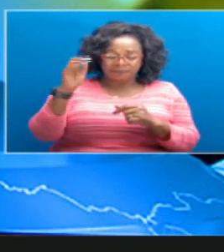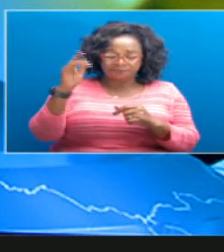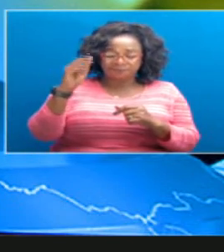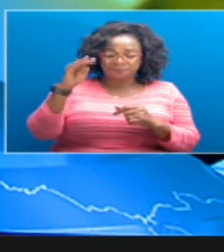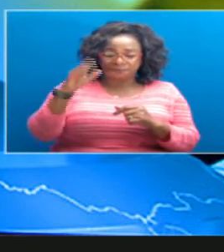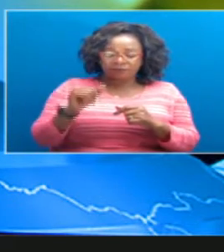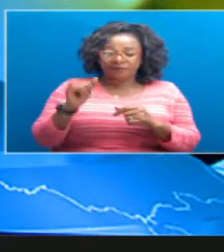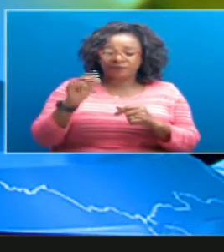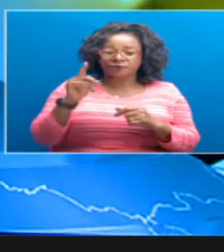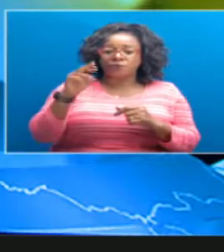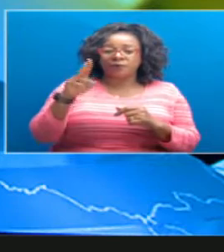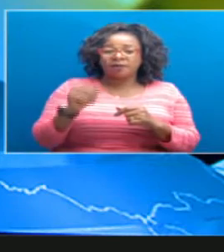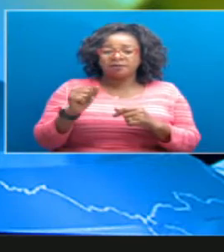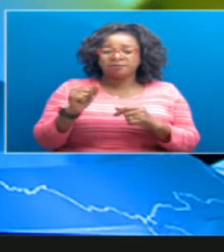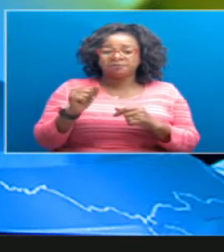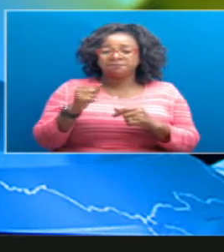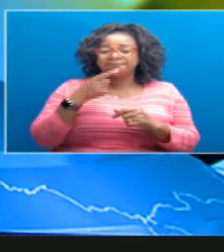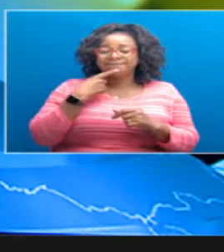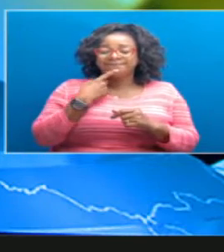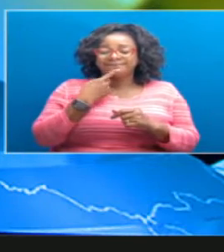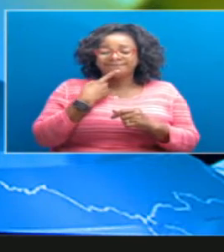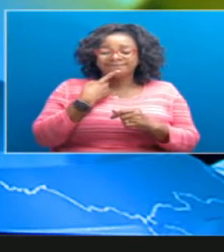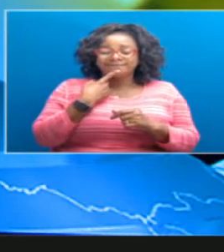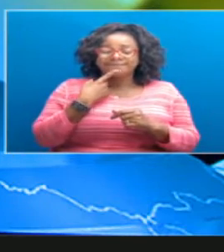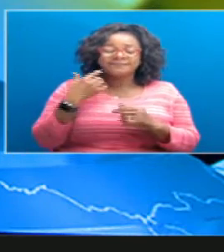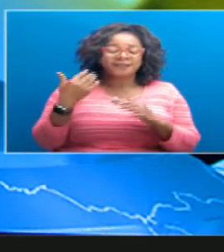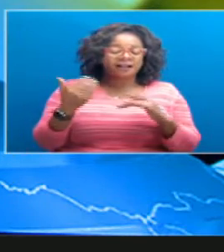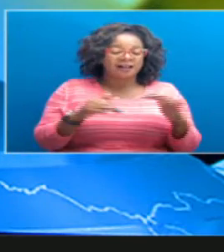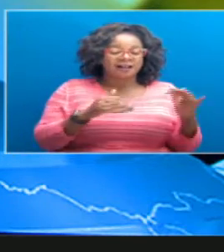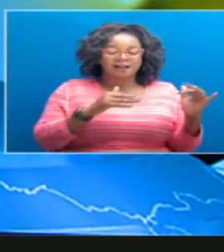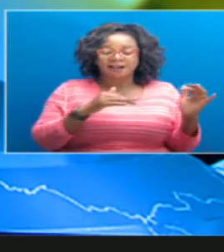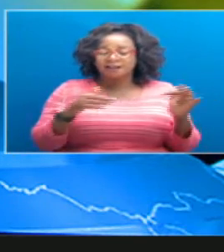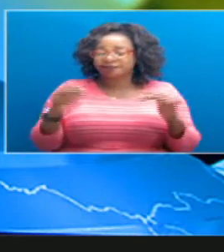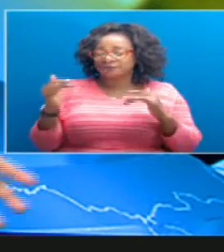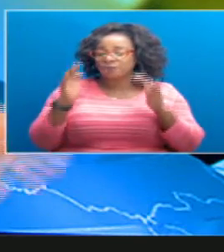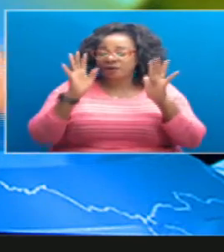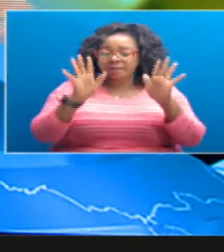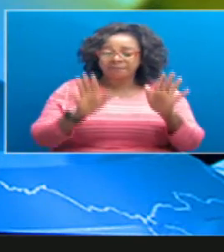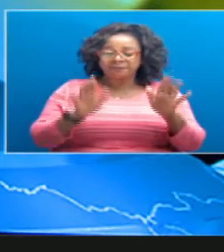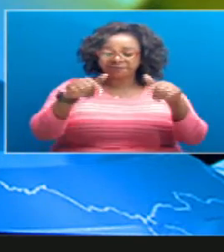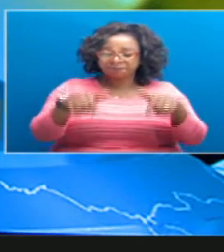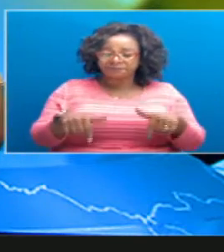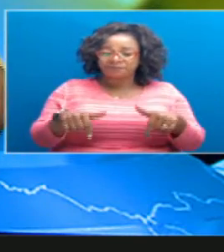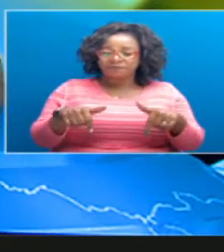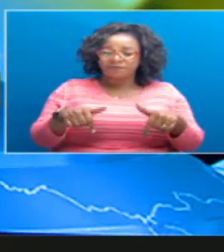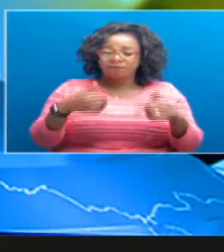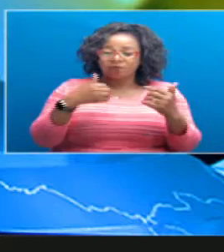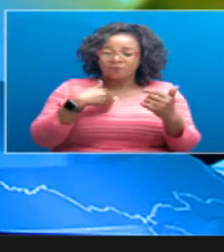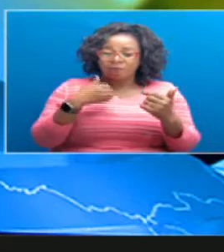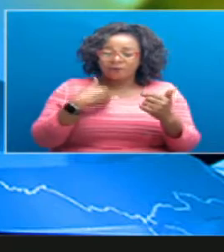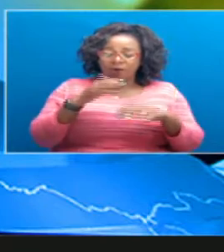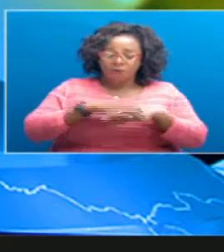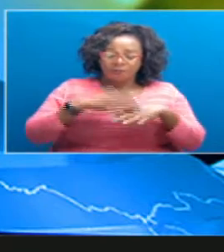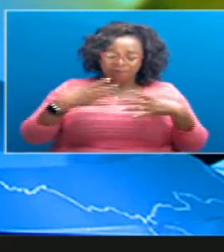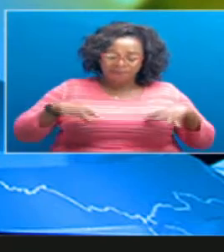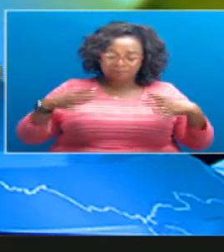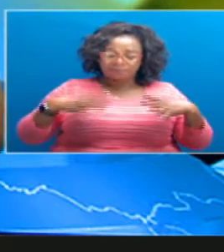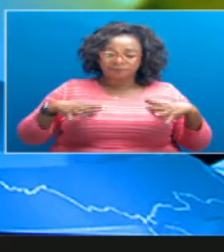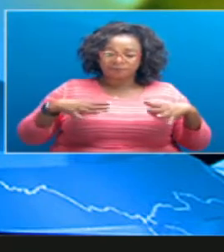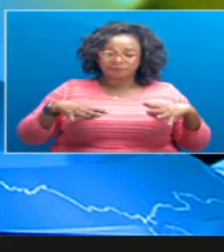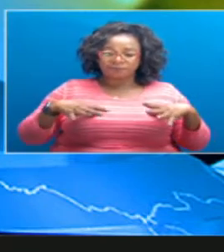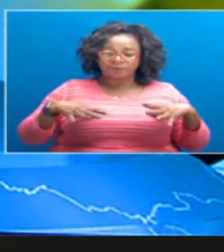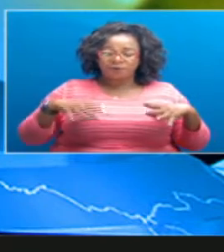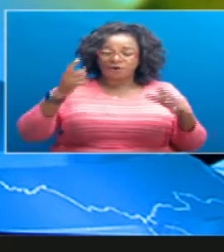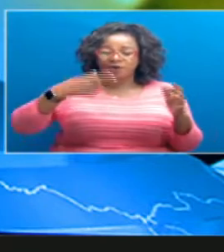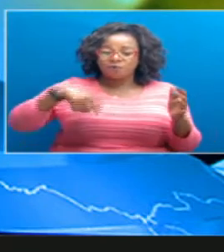Moses Kuria. Heated words have been exchanged on the campaign trail, and tonight we turn the lens on the people, on we the